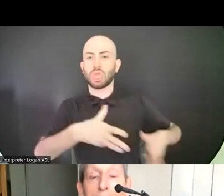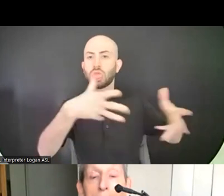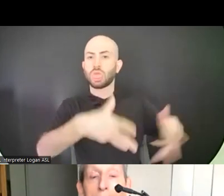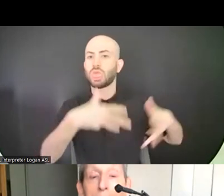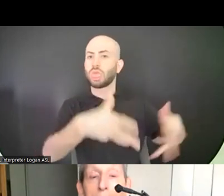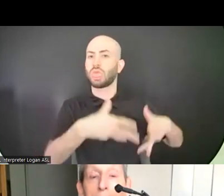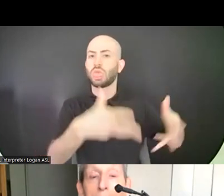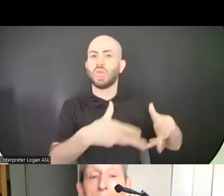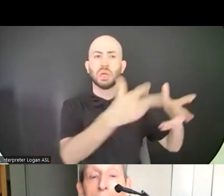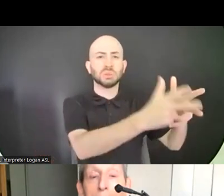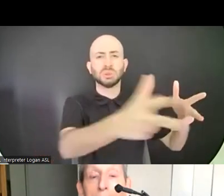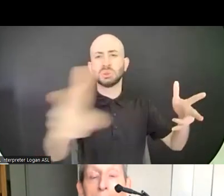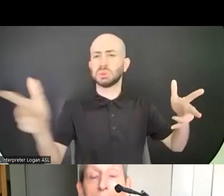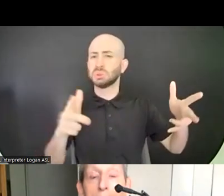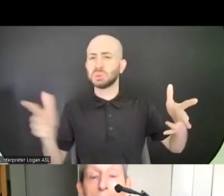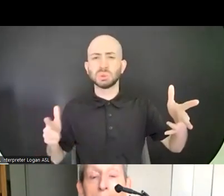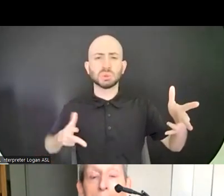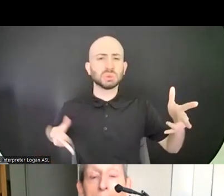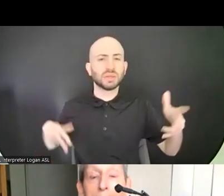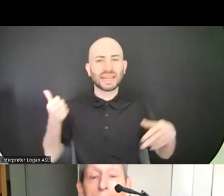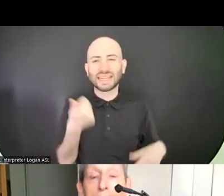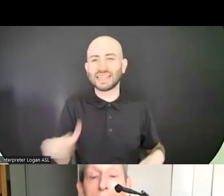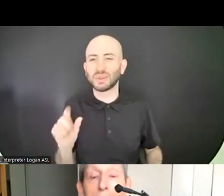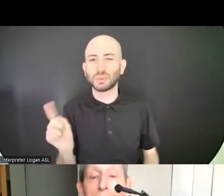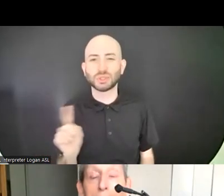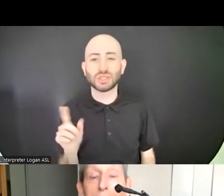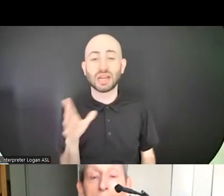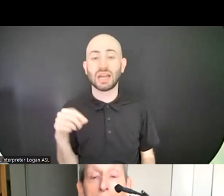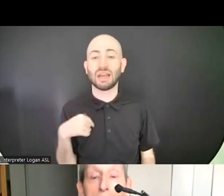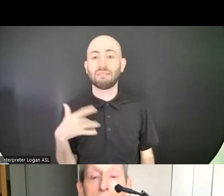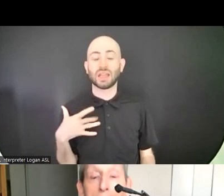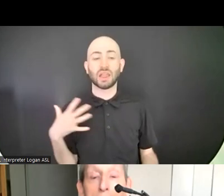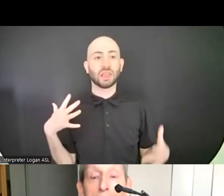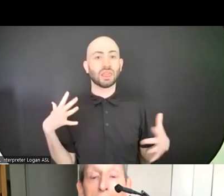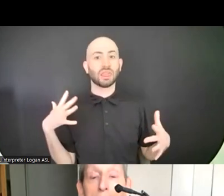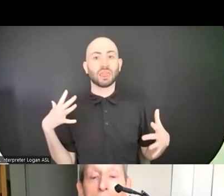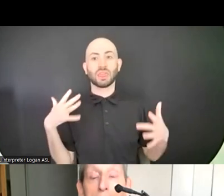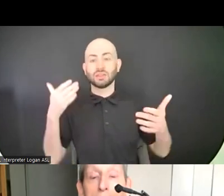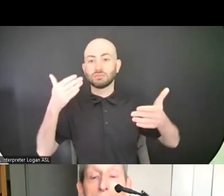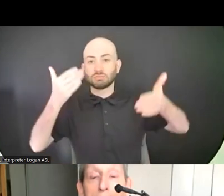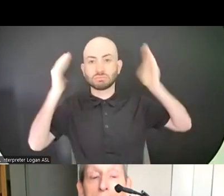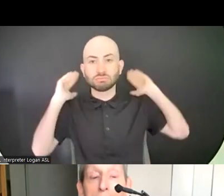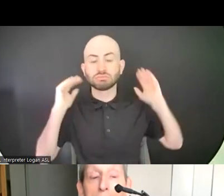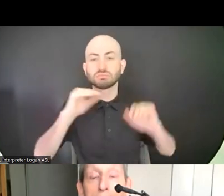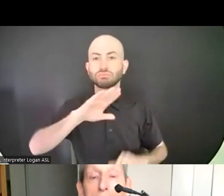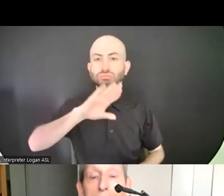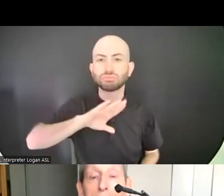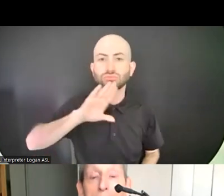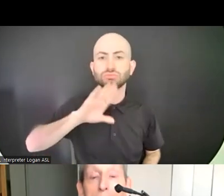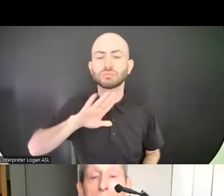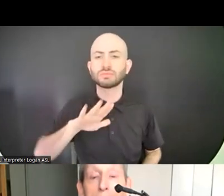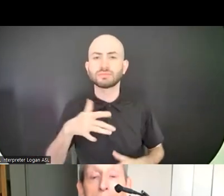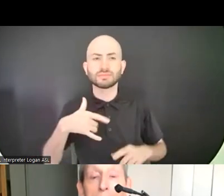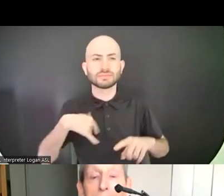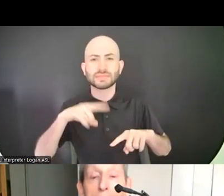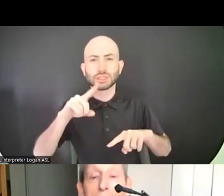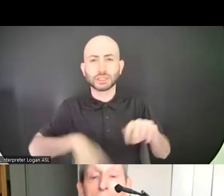and i found it to be very overwhelming and frustrating to not be able to some